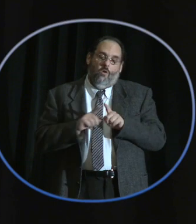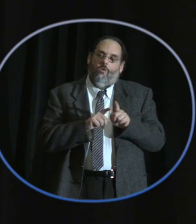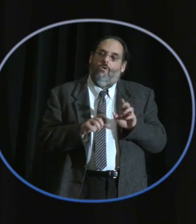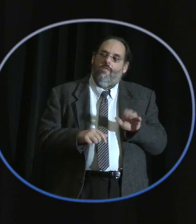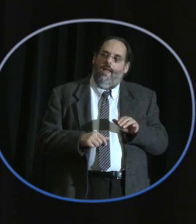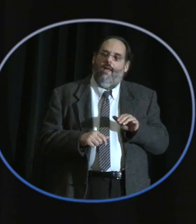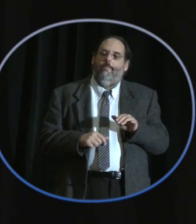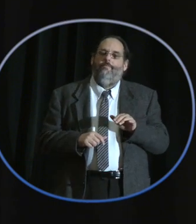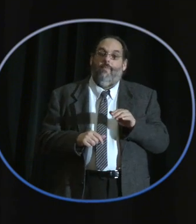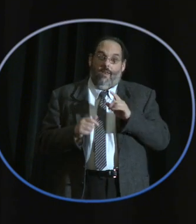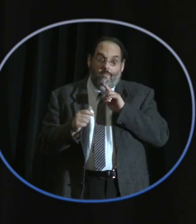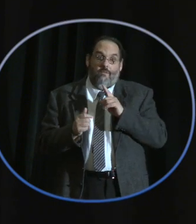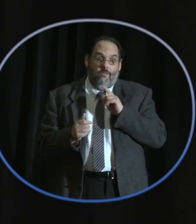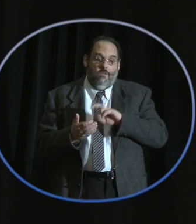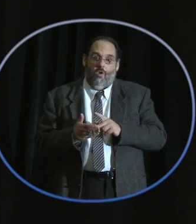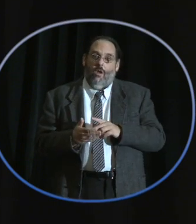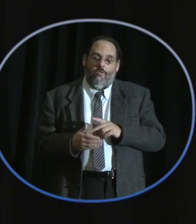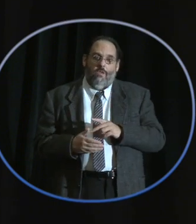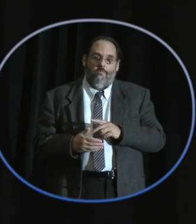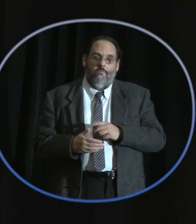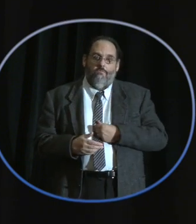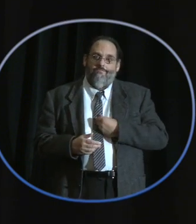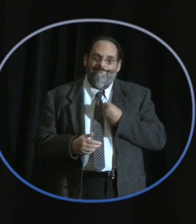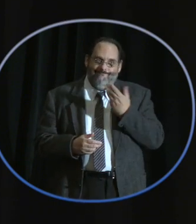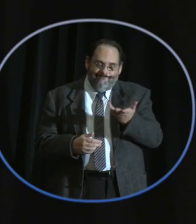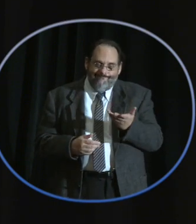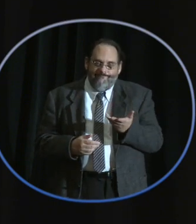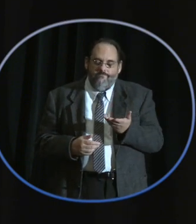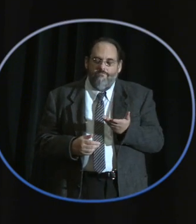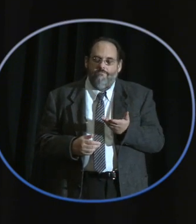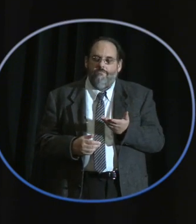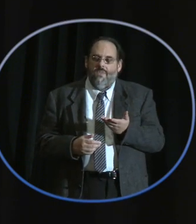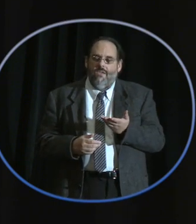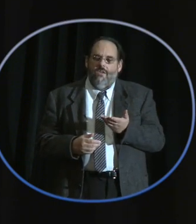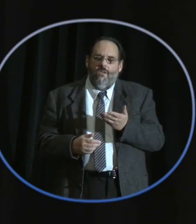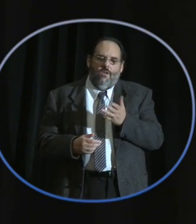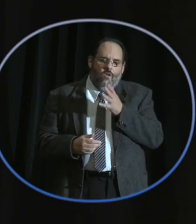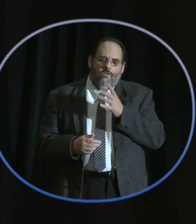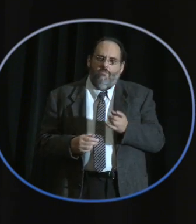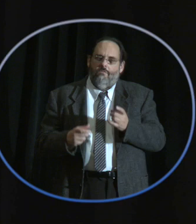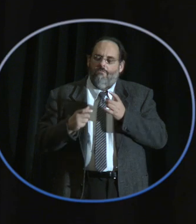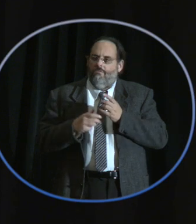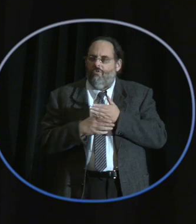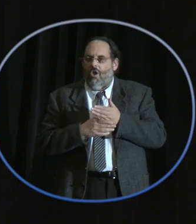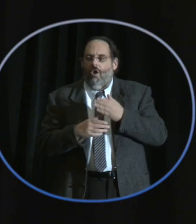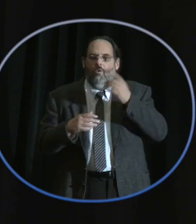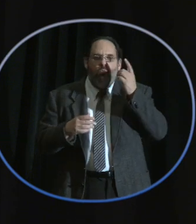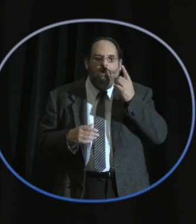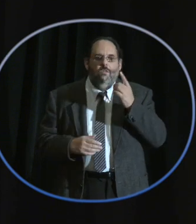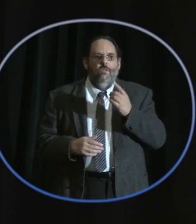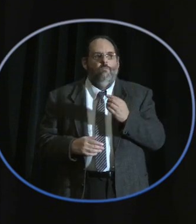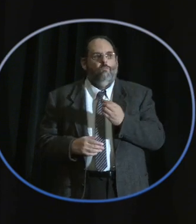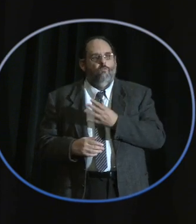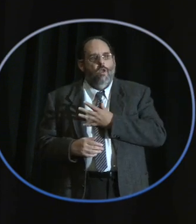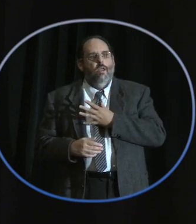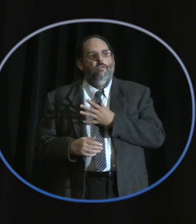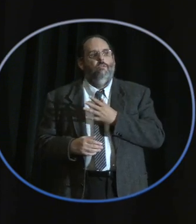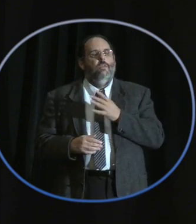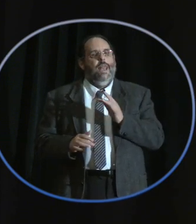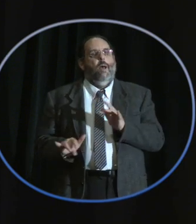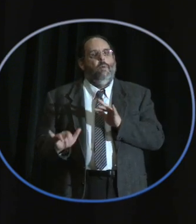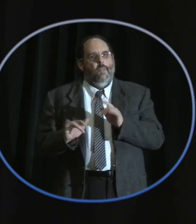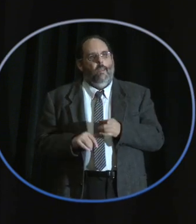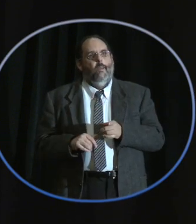so, and I mean this from the bottom of my heart, with wisdom, grace, and